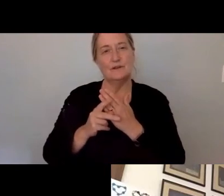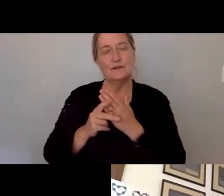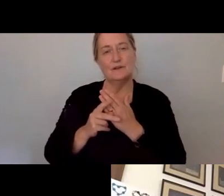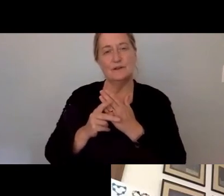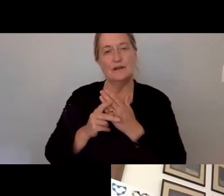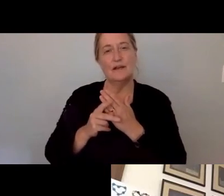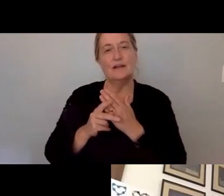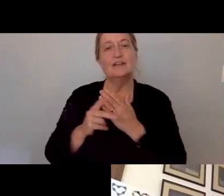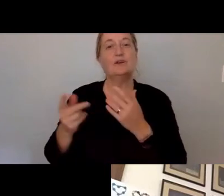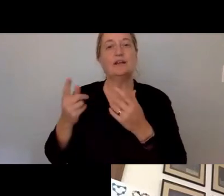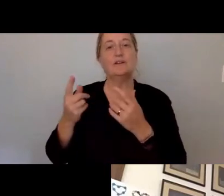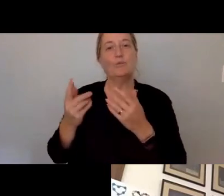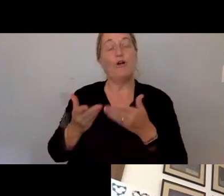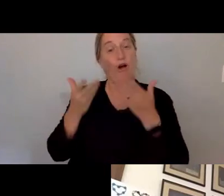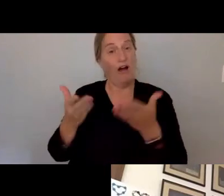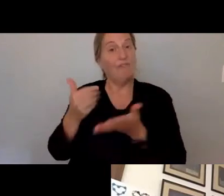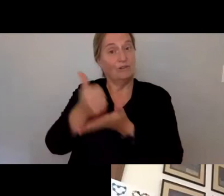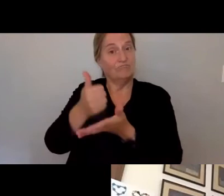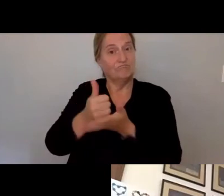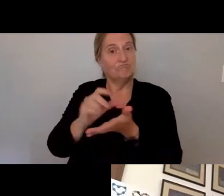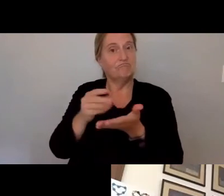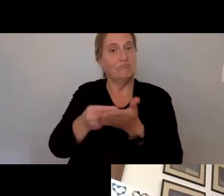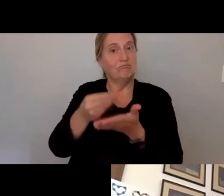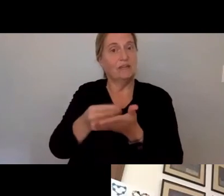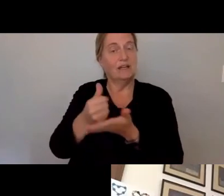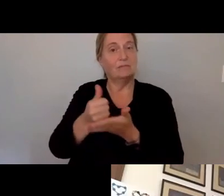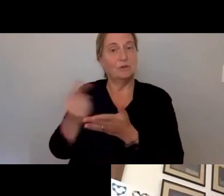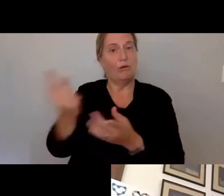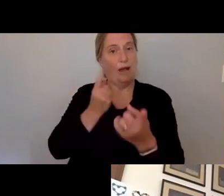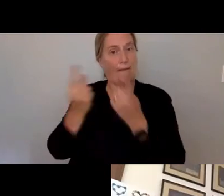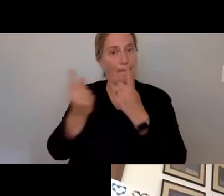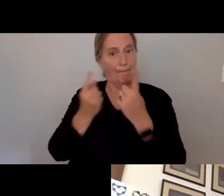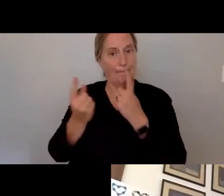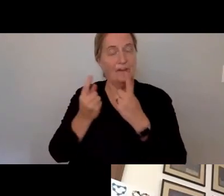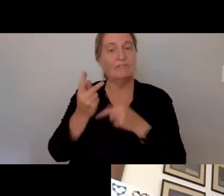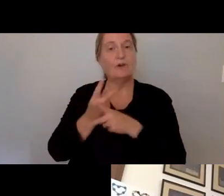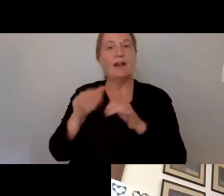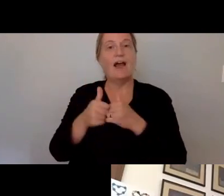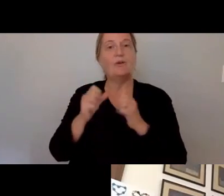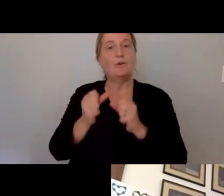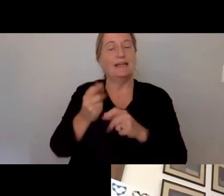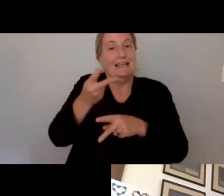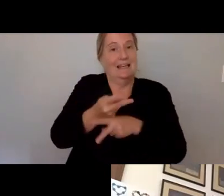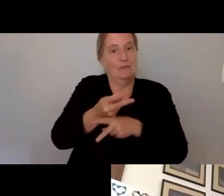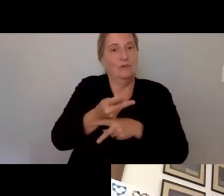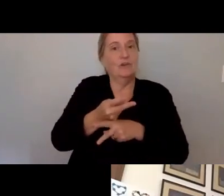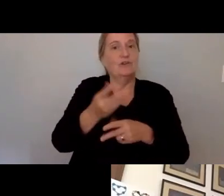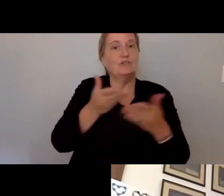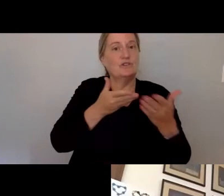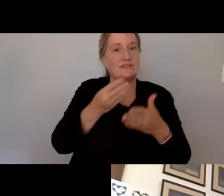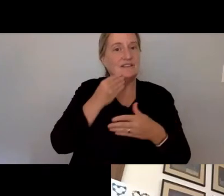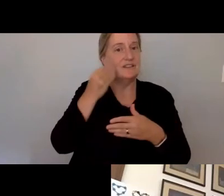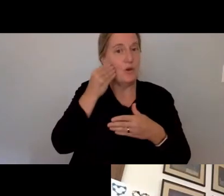with your concerns, and perhaps we can talk about a way that you can retain services in the home and community-based services field,